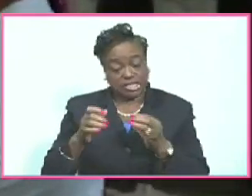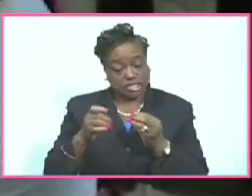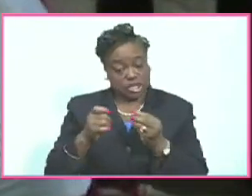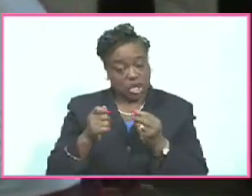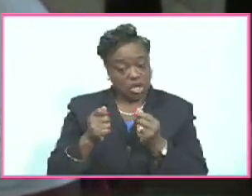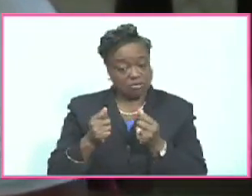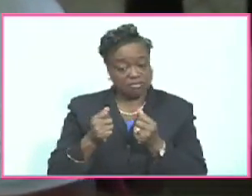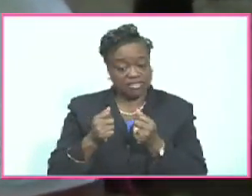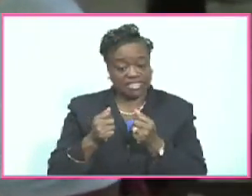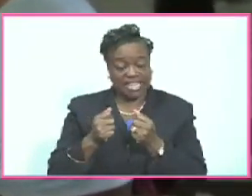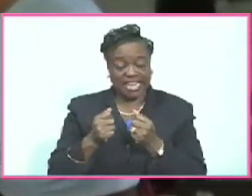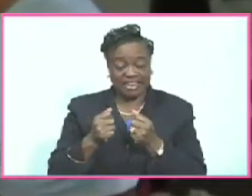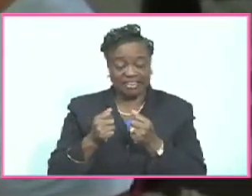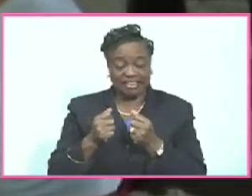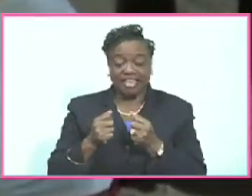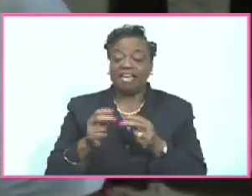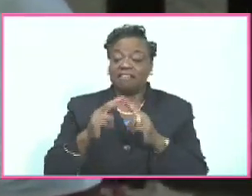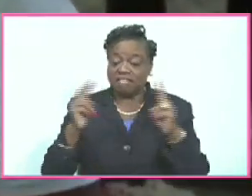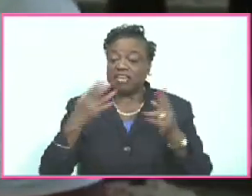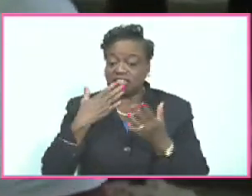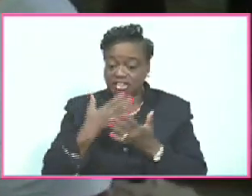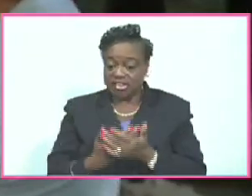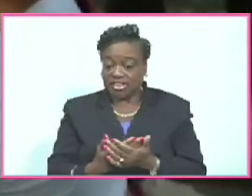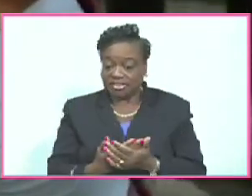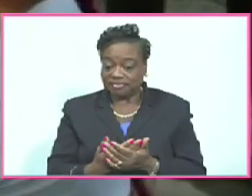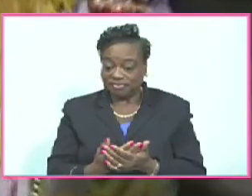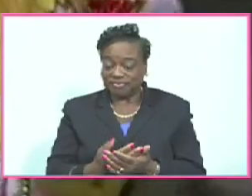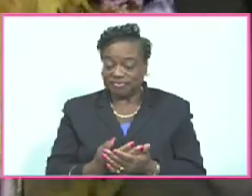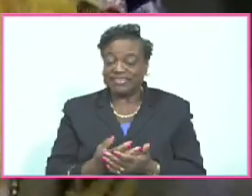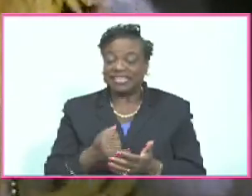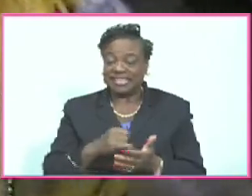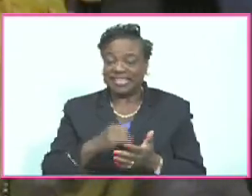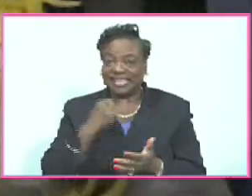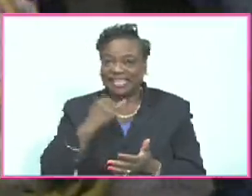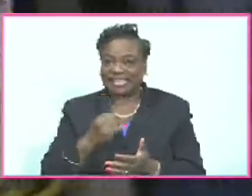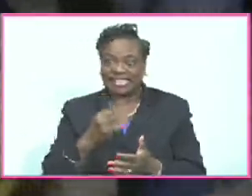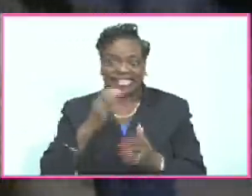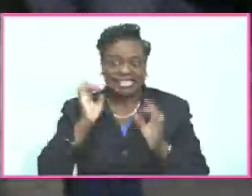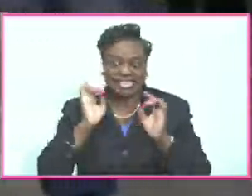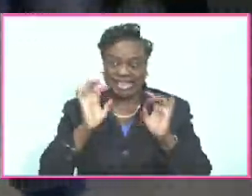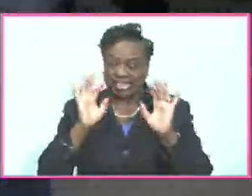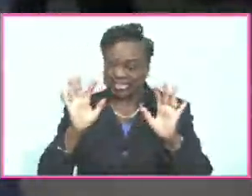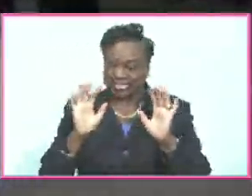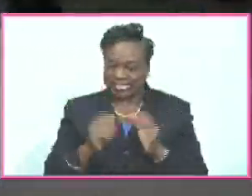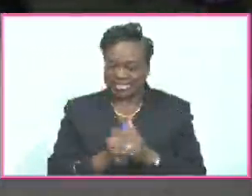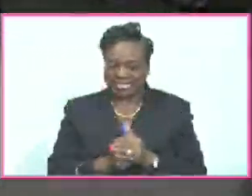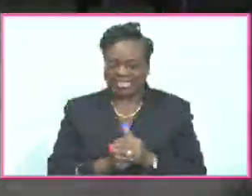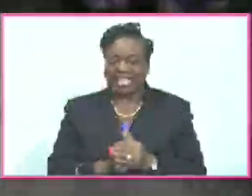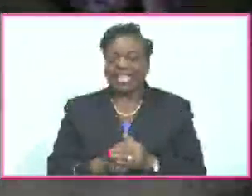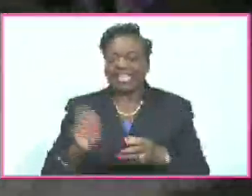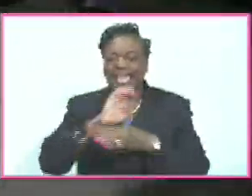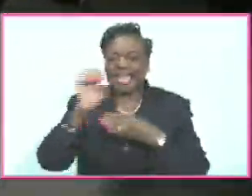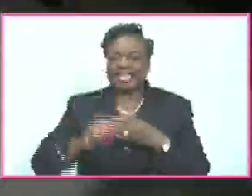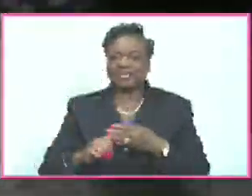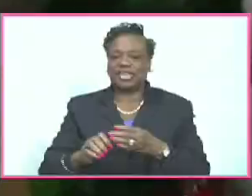is. Very good. Delicious. Day one ended with a junkanoo rush out.